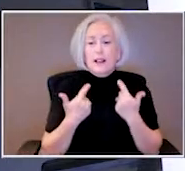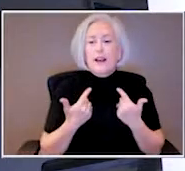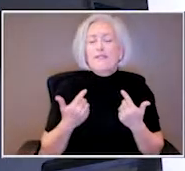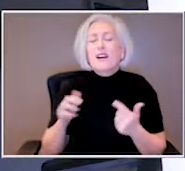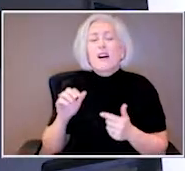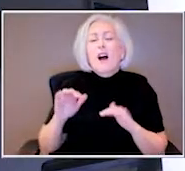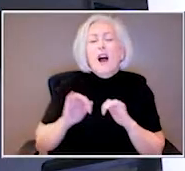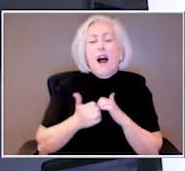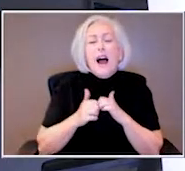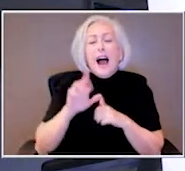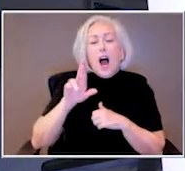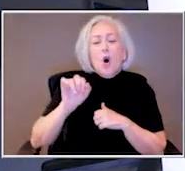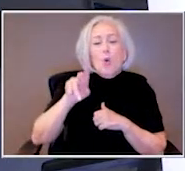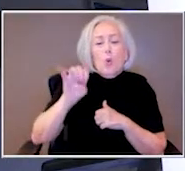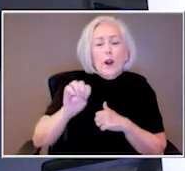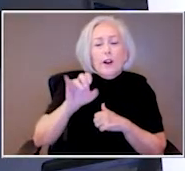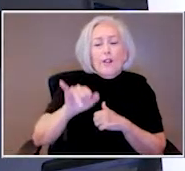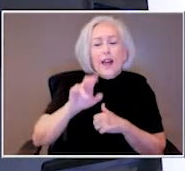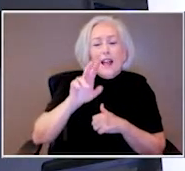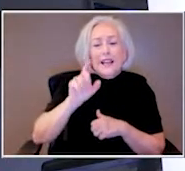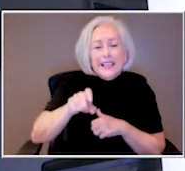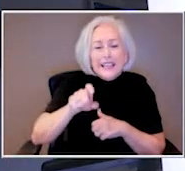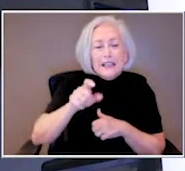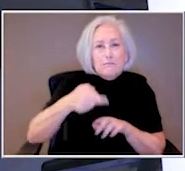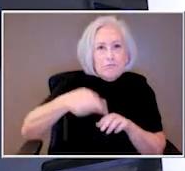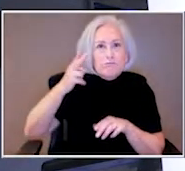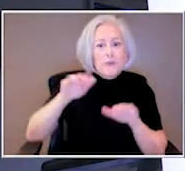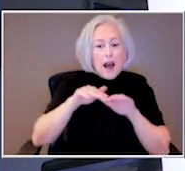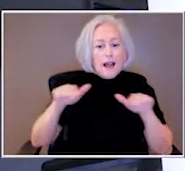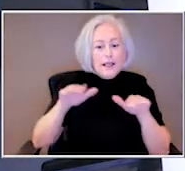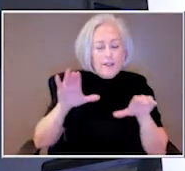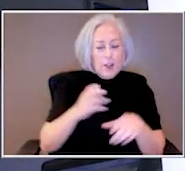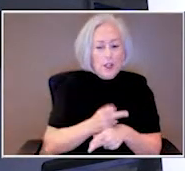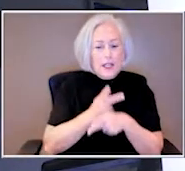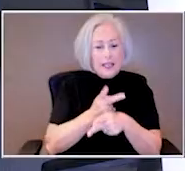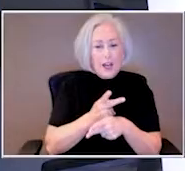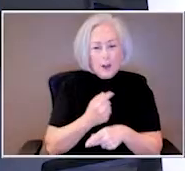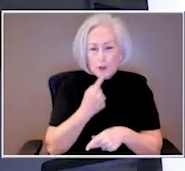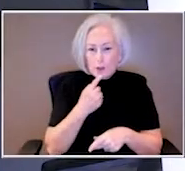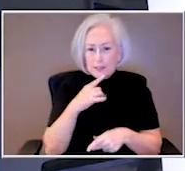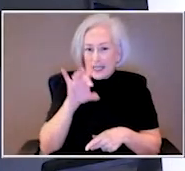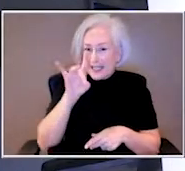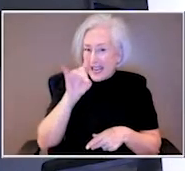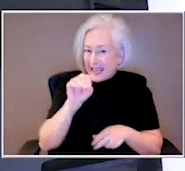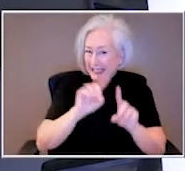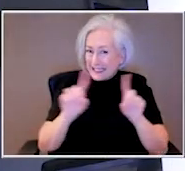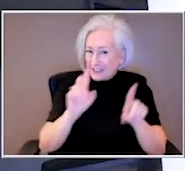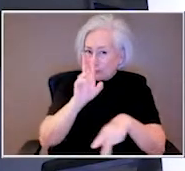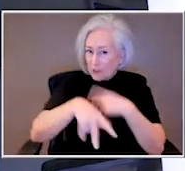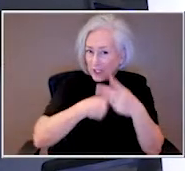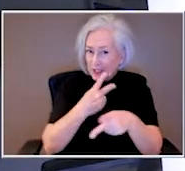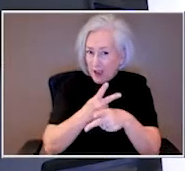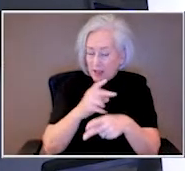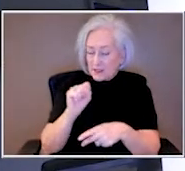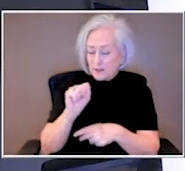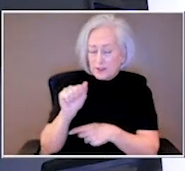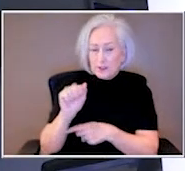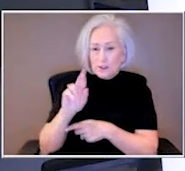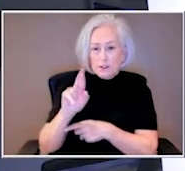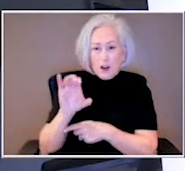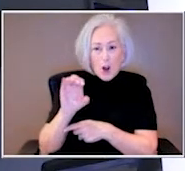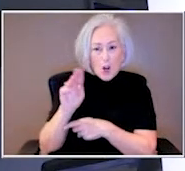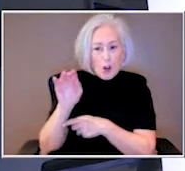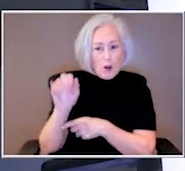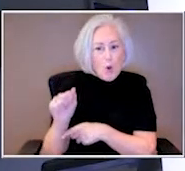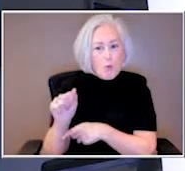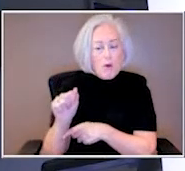that need this type of high-level care? I know you mentioned how rare and how you said 80 different types, but how often is it necessary for them to be in